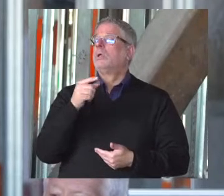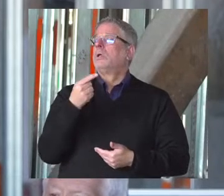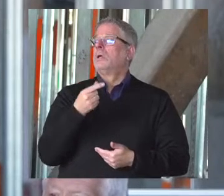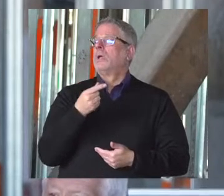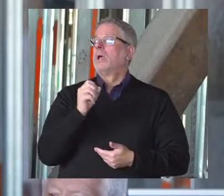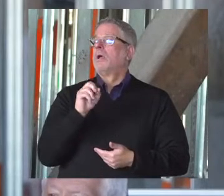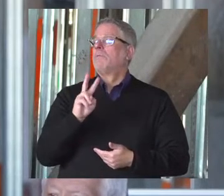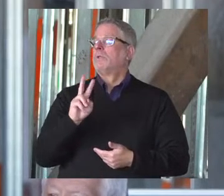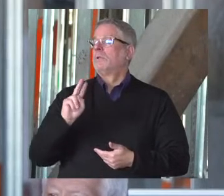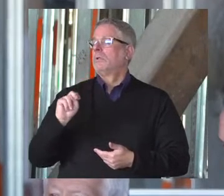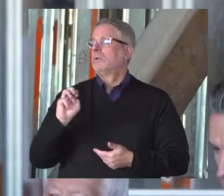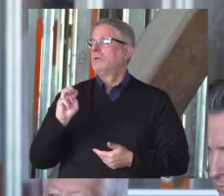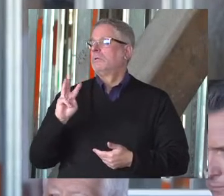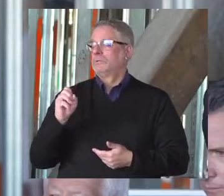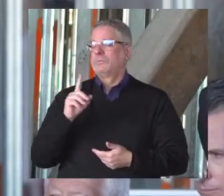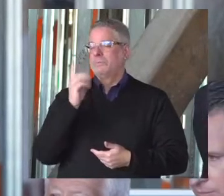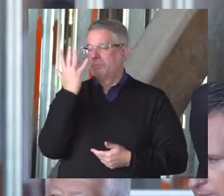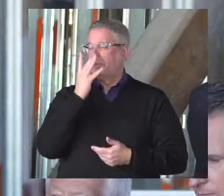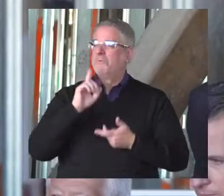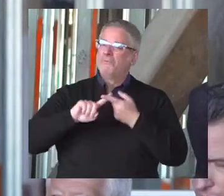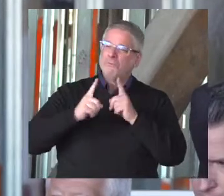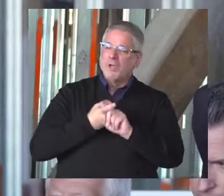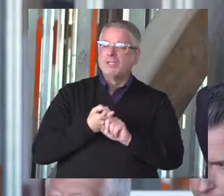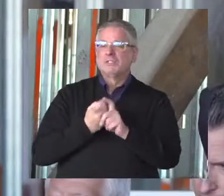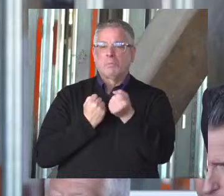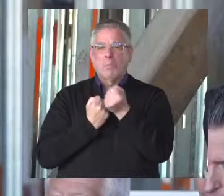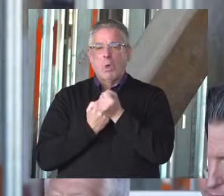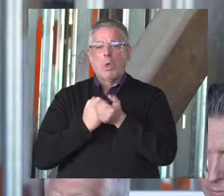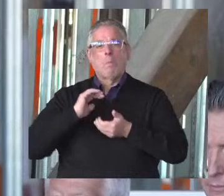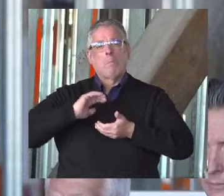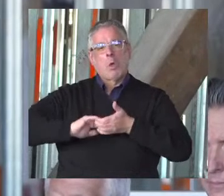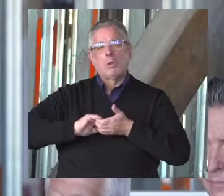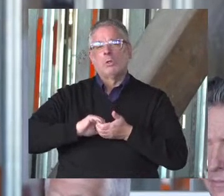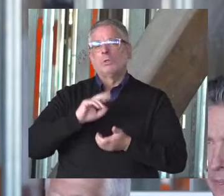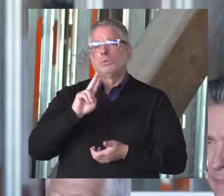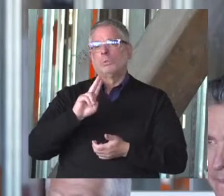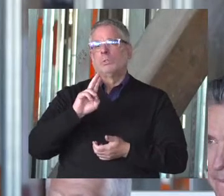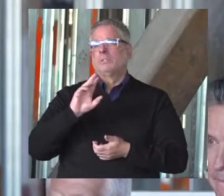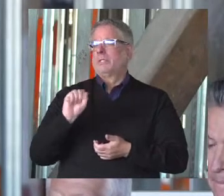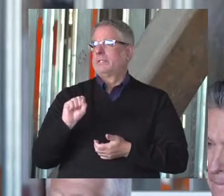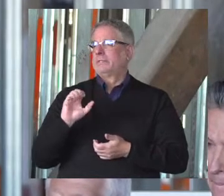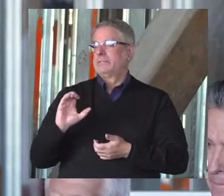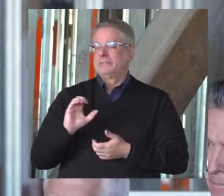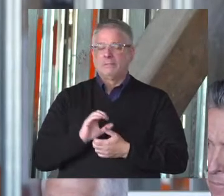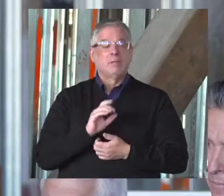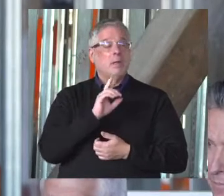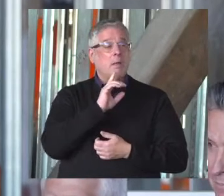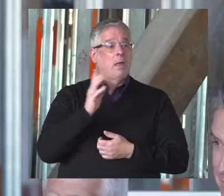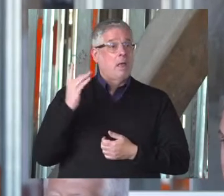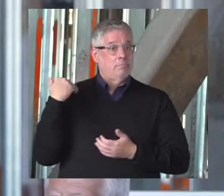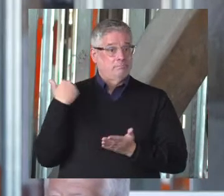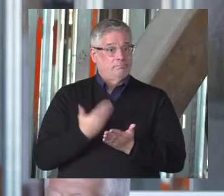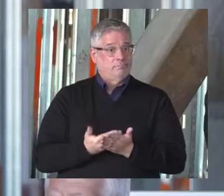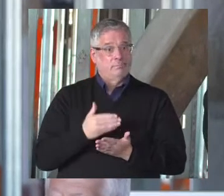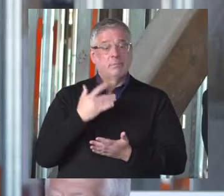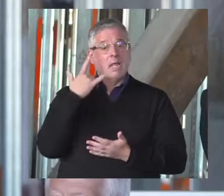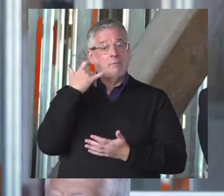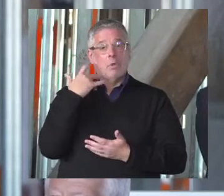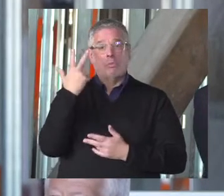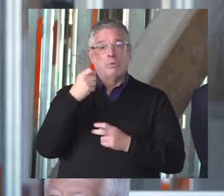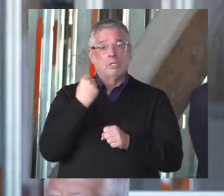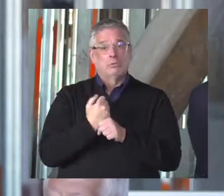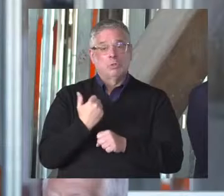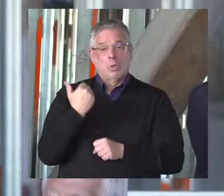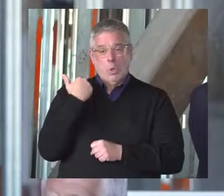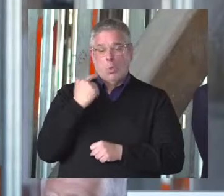Newsom, longtime friend, supporter, and partner of the University of California. I came back to California just a bit over 3 years